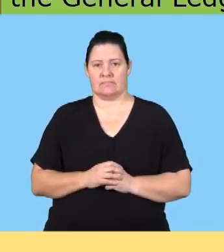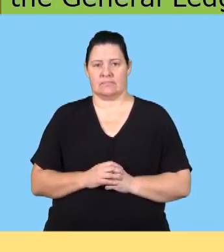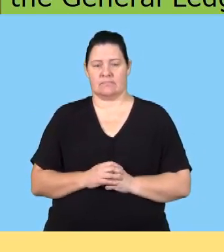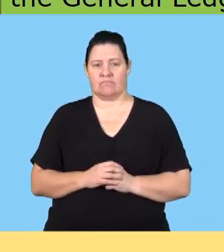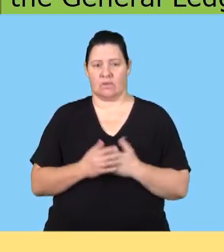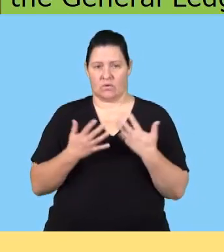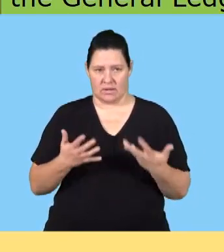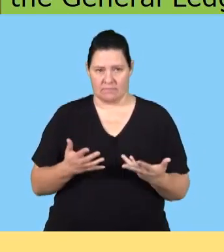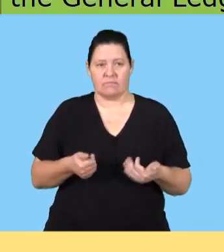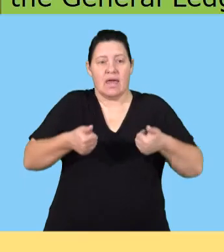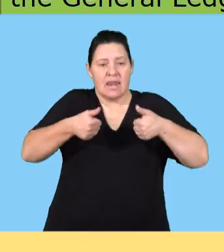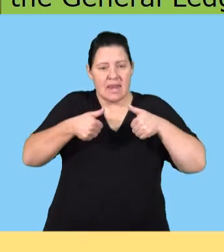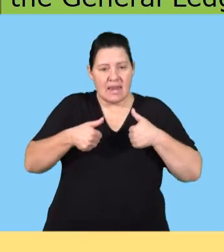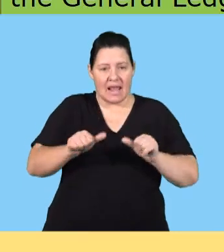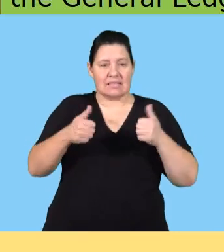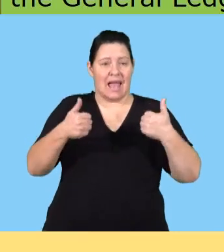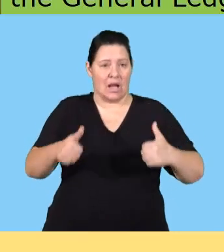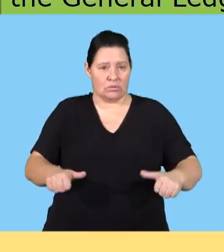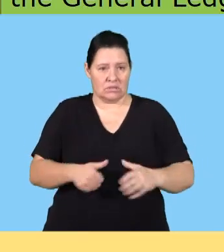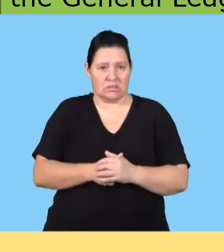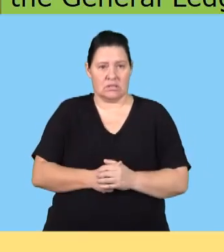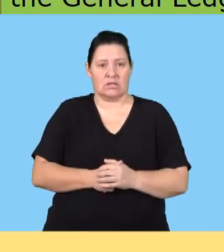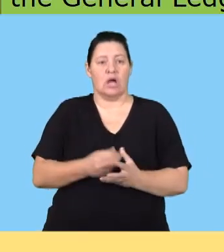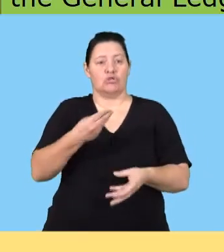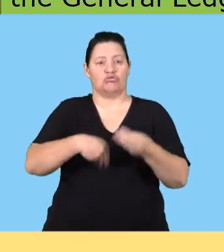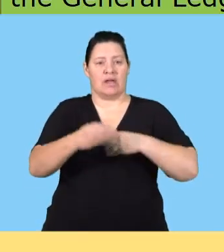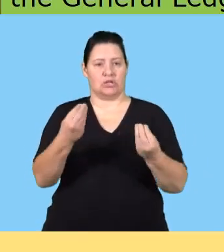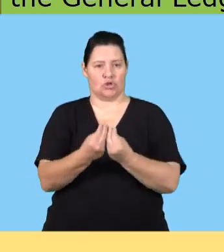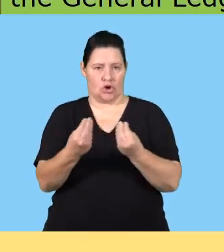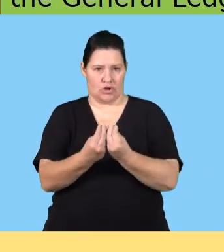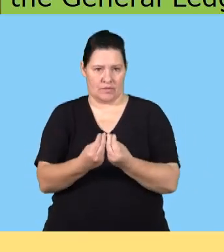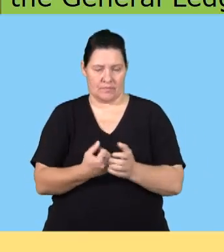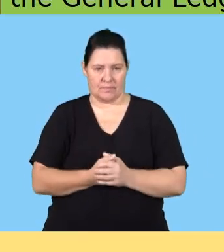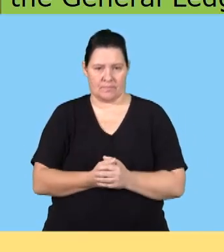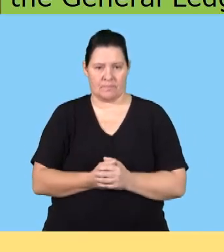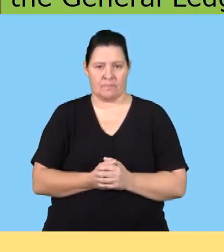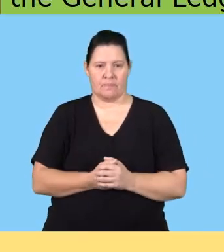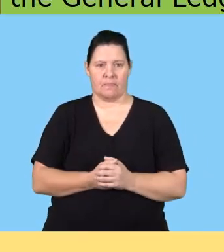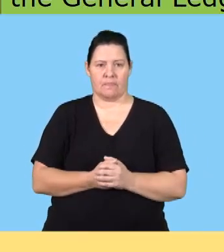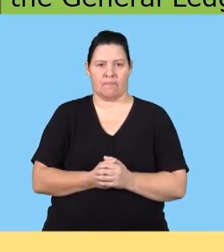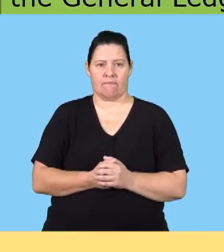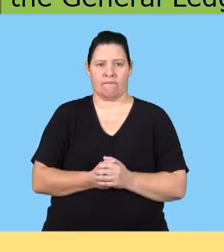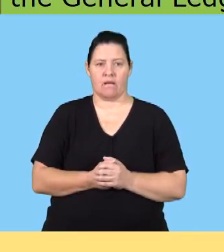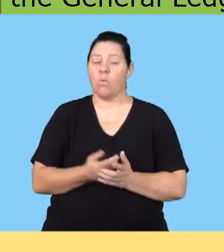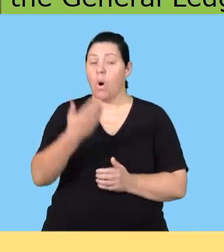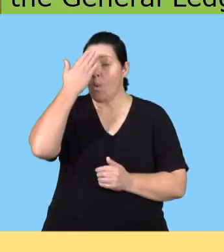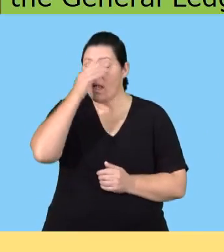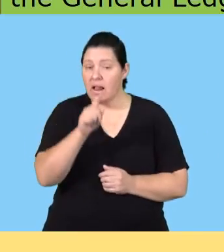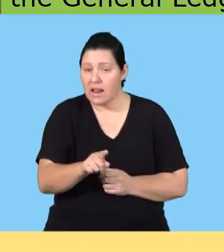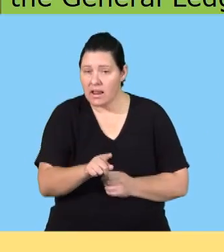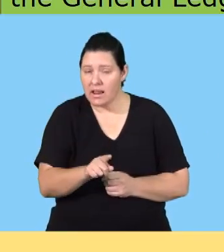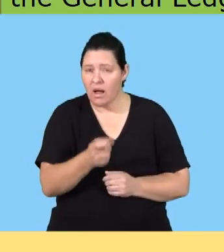16,570. The next account to consider is trading stock, which I